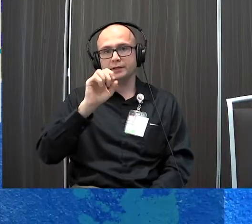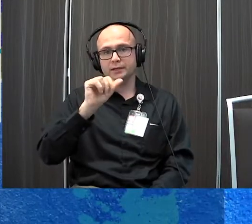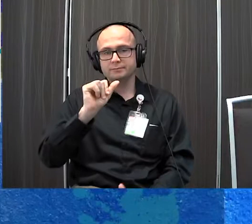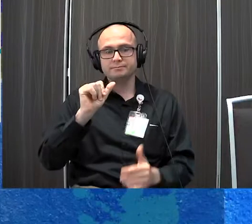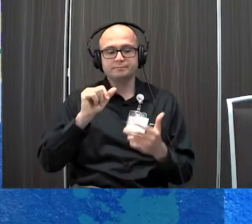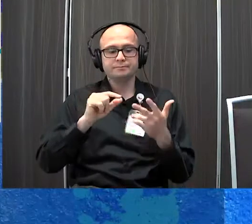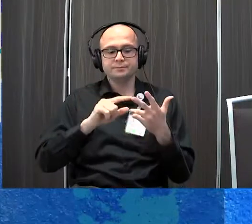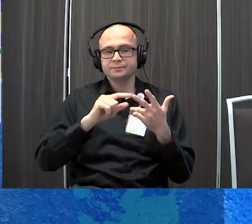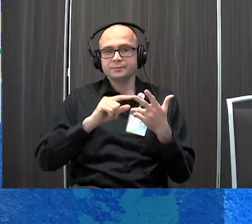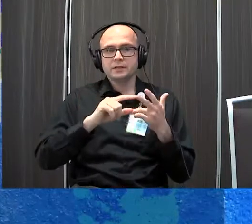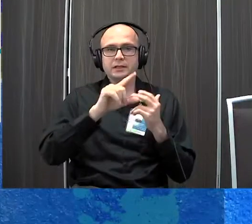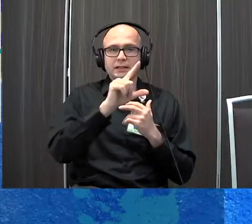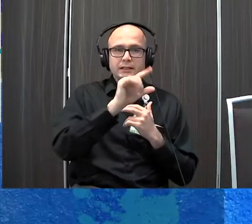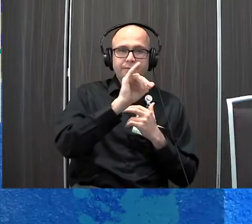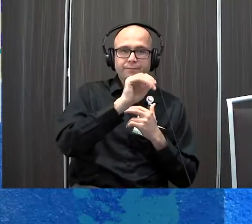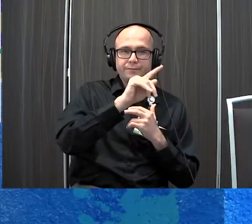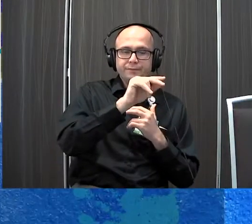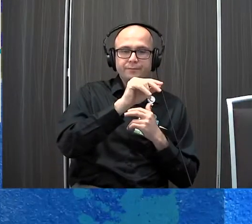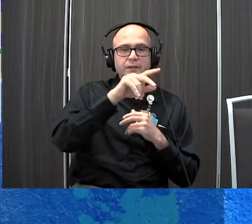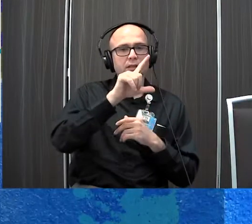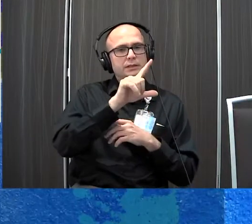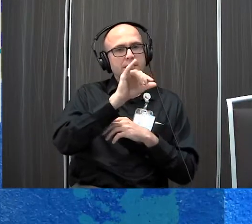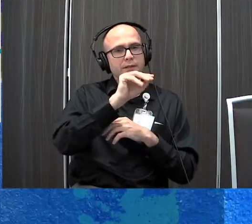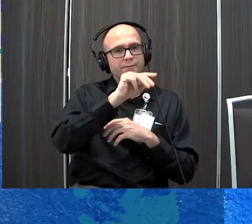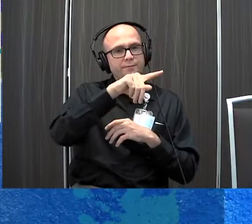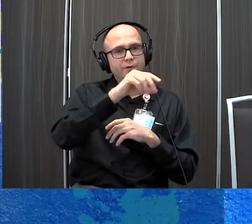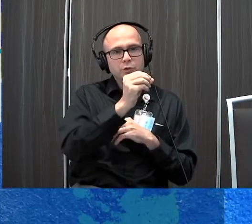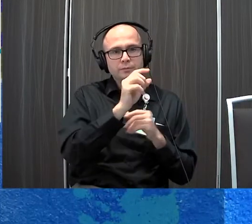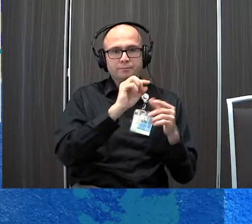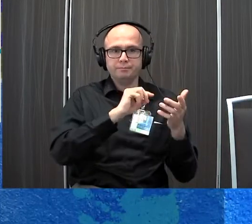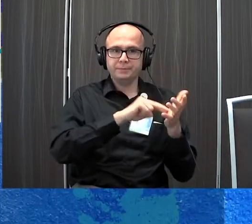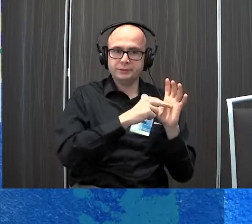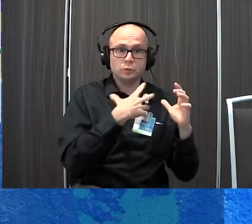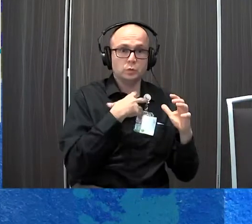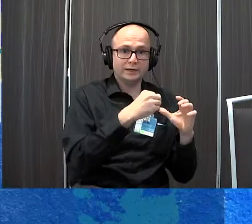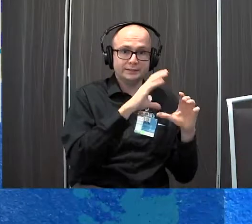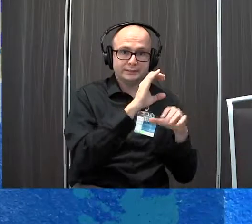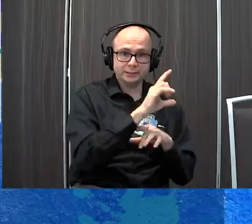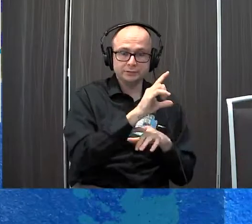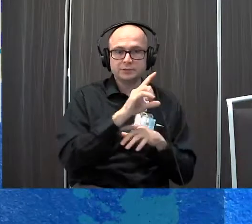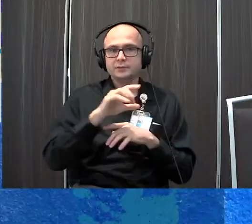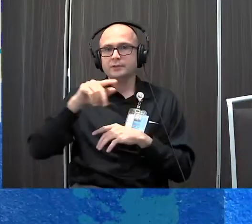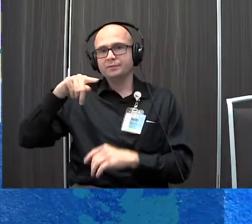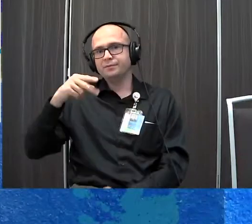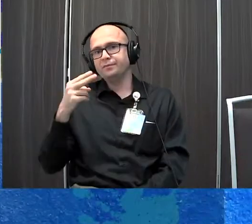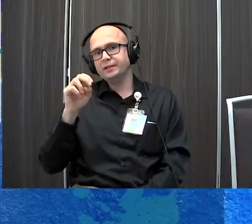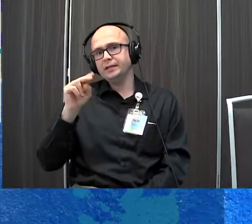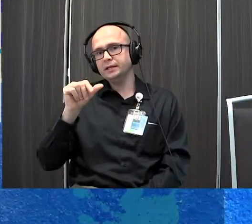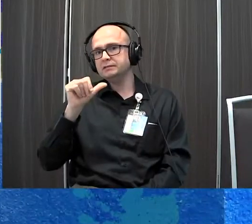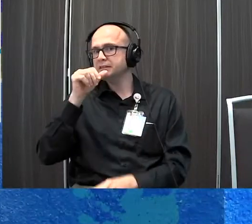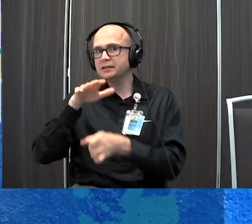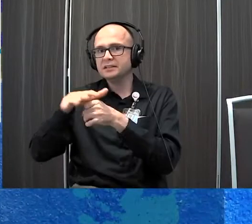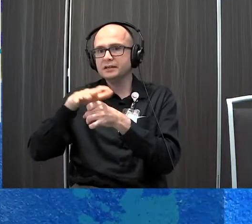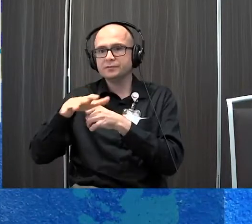cells. Penia means not enough. And so if there's not enough, as in 0, we call that